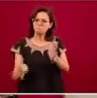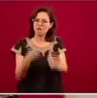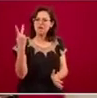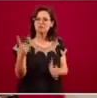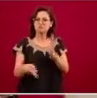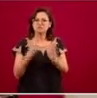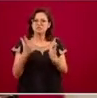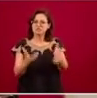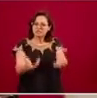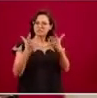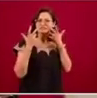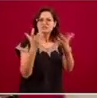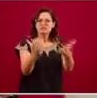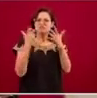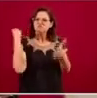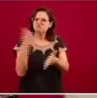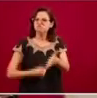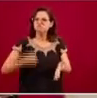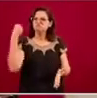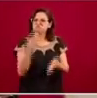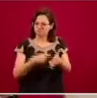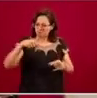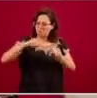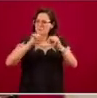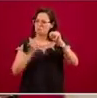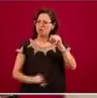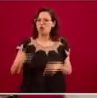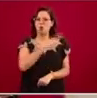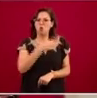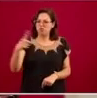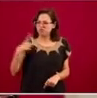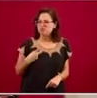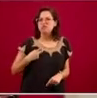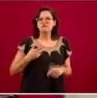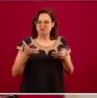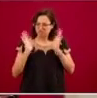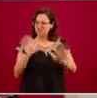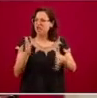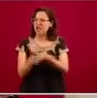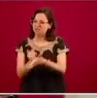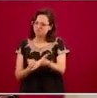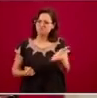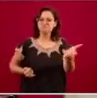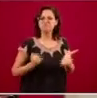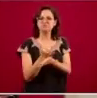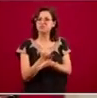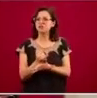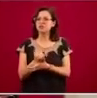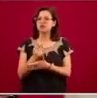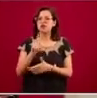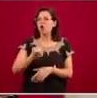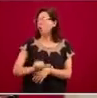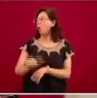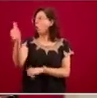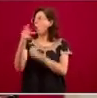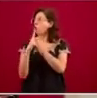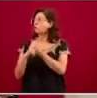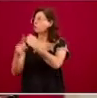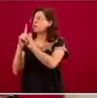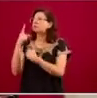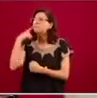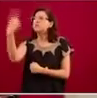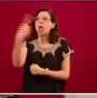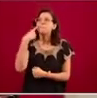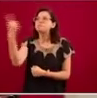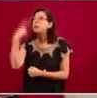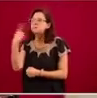media, in certain journals, and certain people out there that were demanding that Mexico